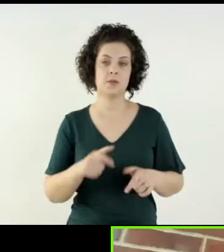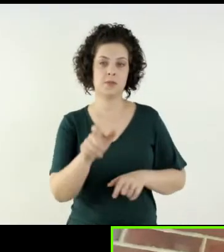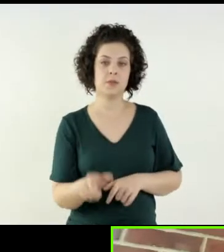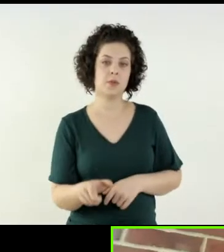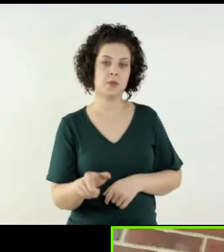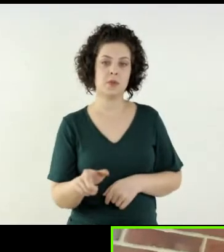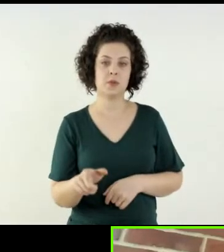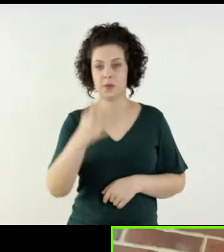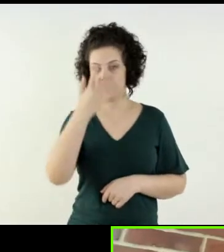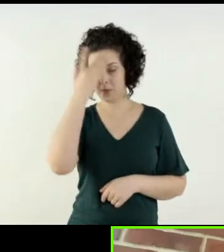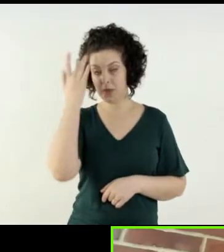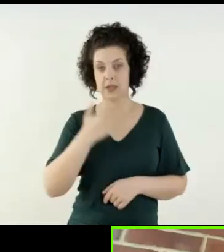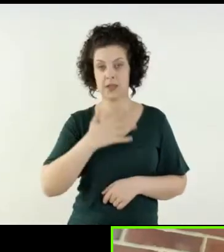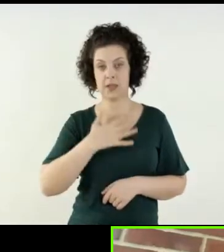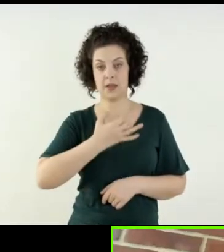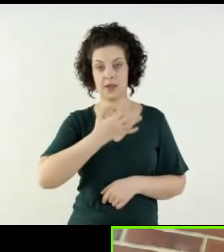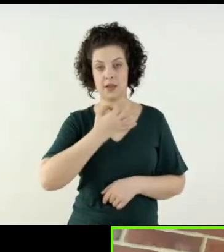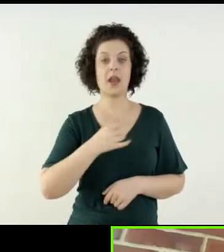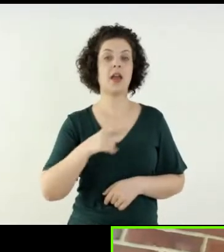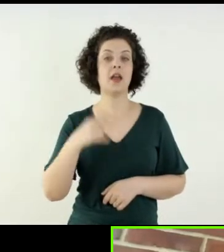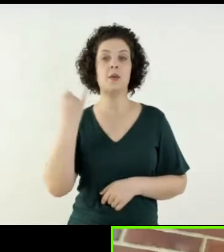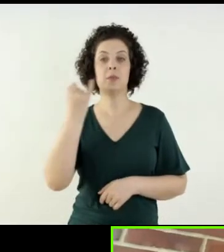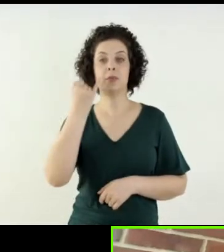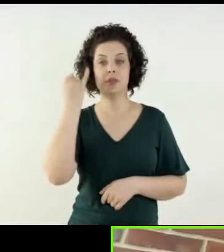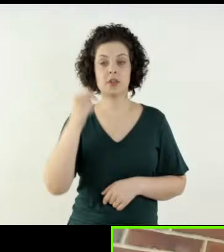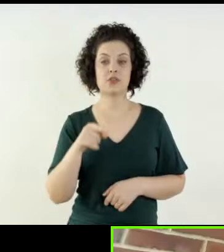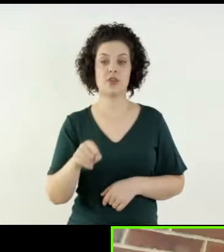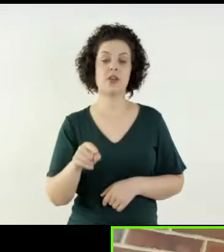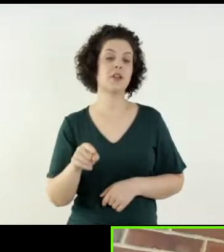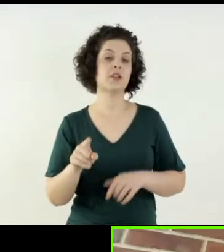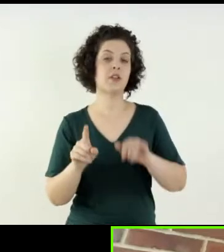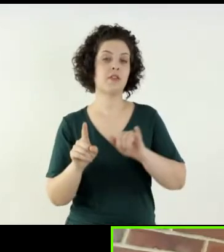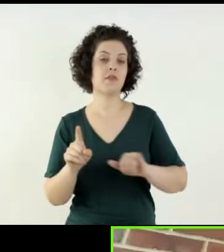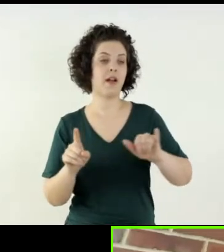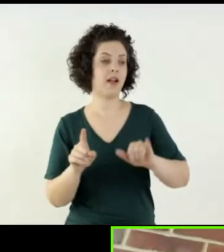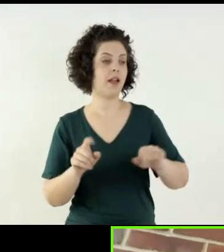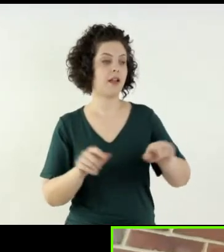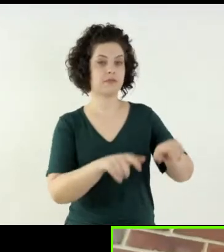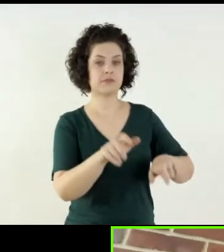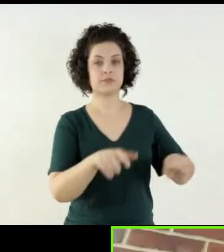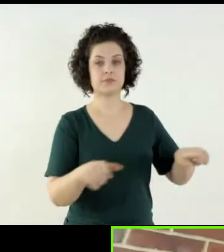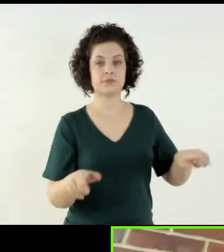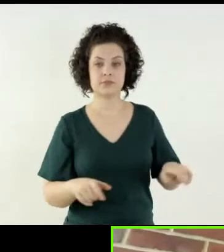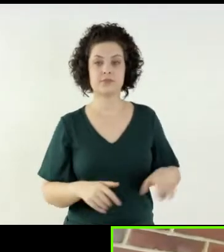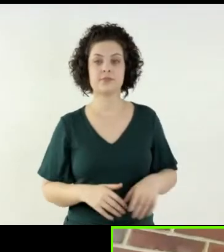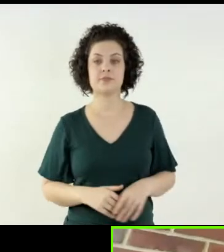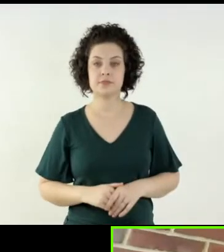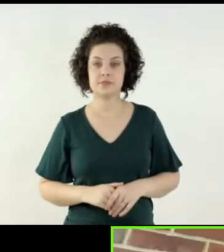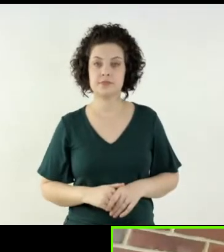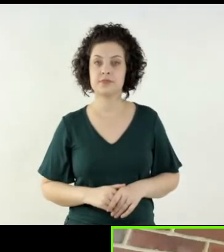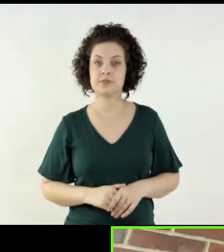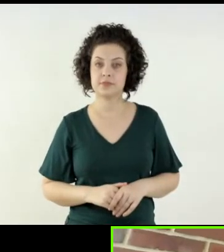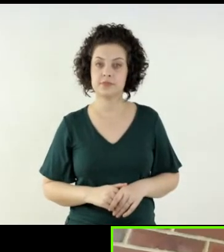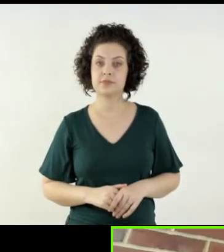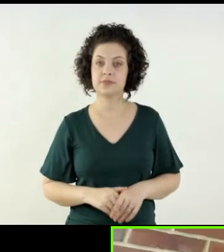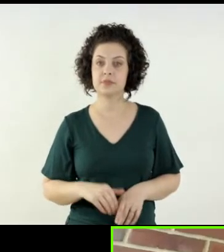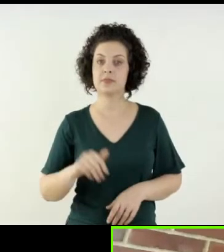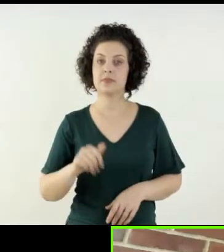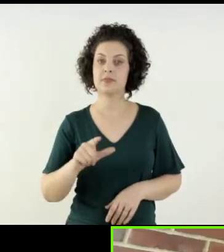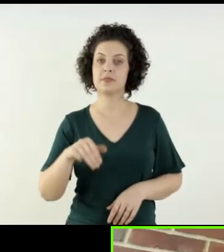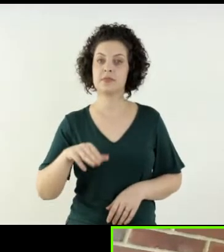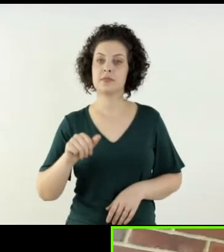and speaks, to quote Ahmed, the bodies that sort of that move through it or encounter it in different